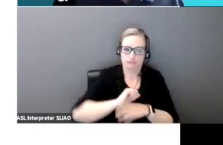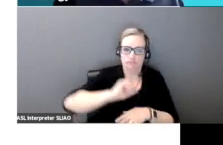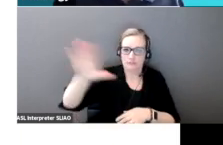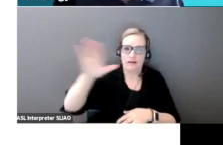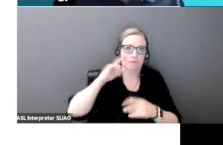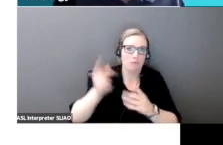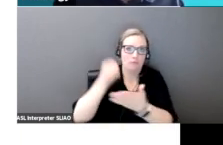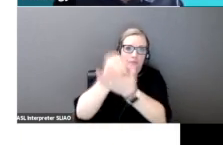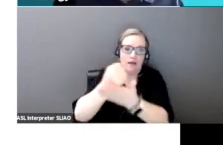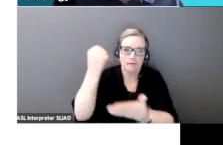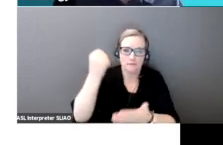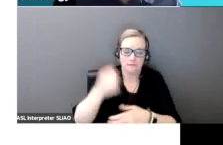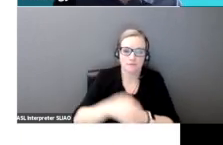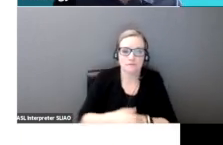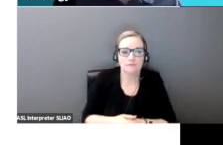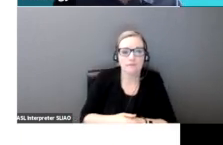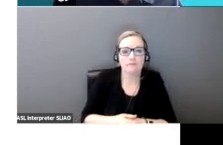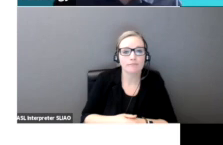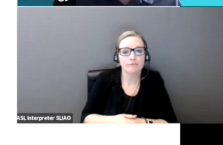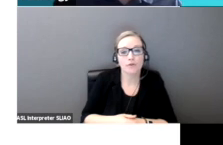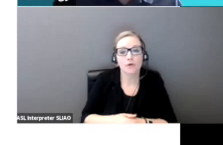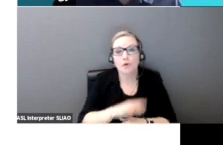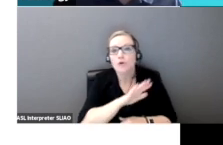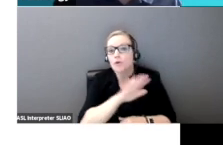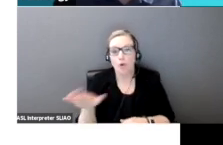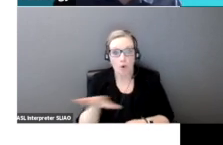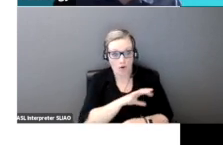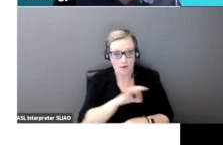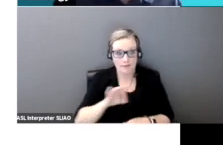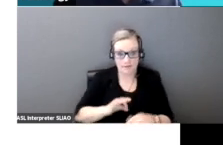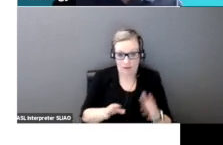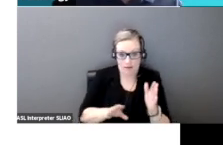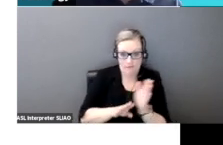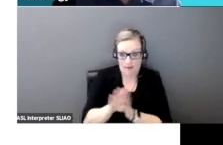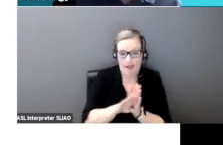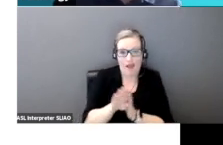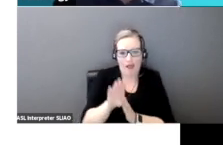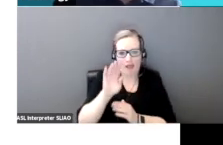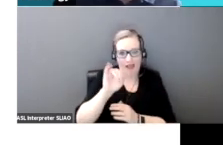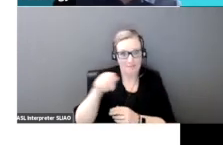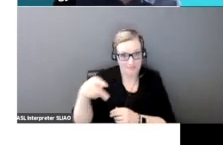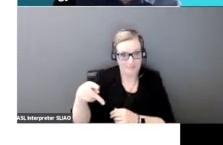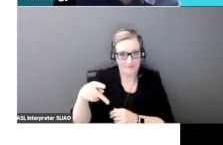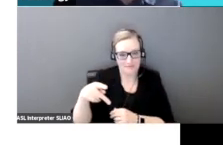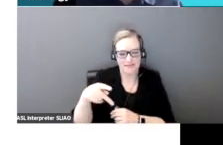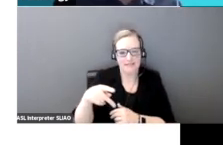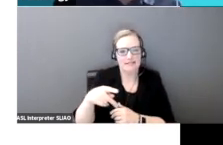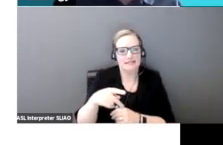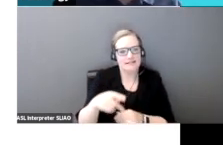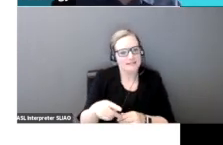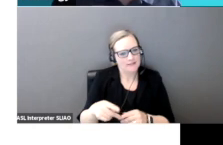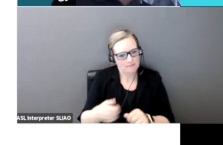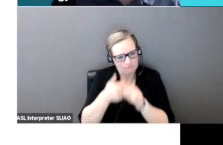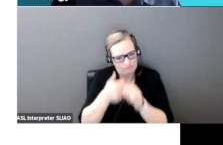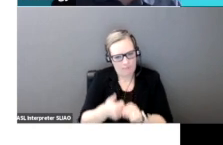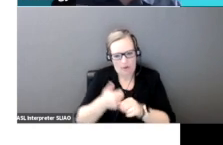when people are developing the IP in your organization, that you have a process that's able to take